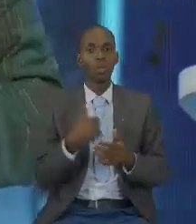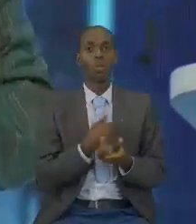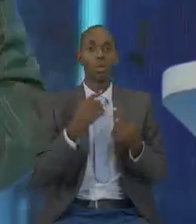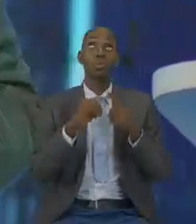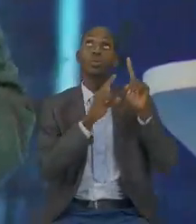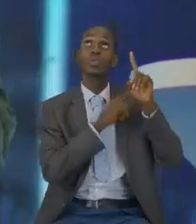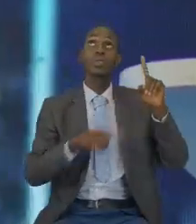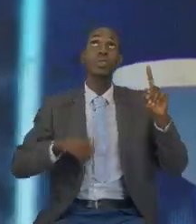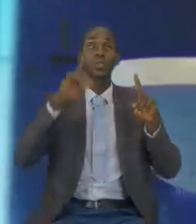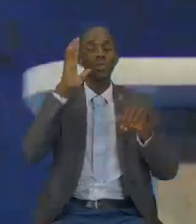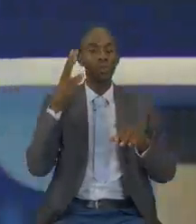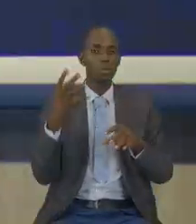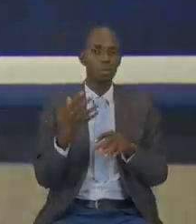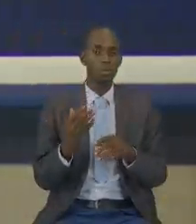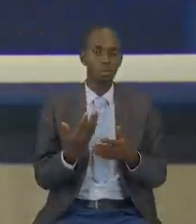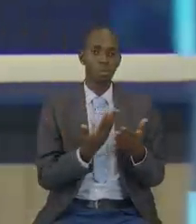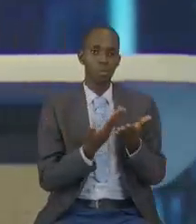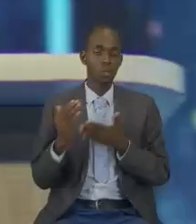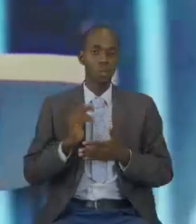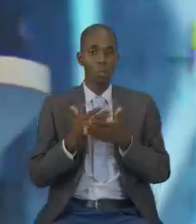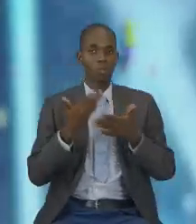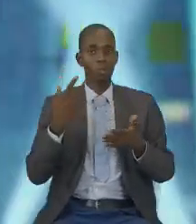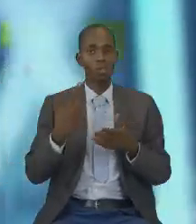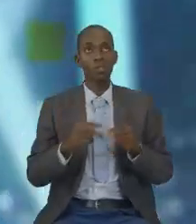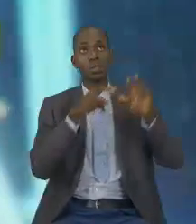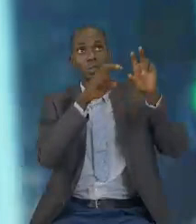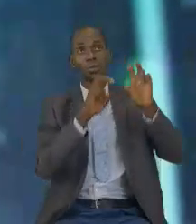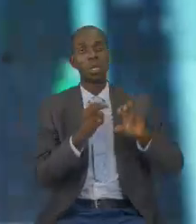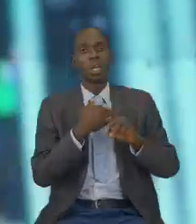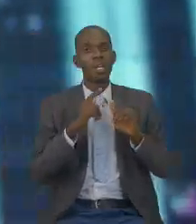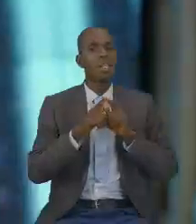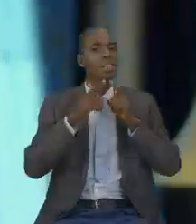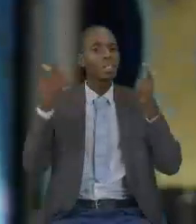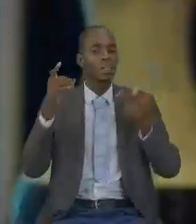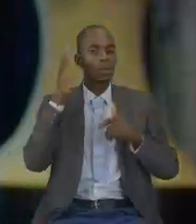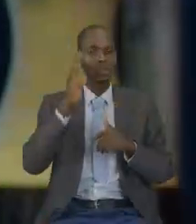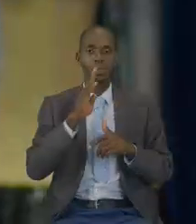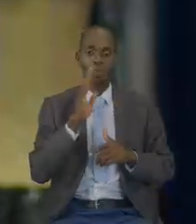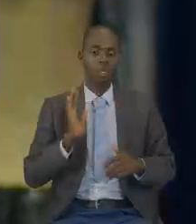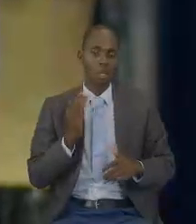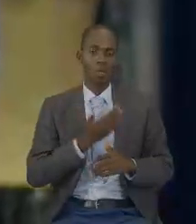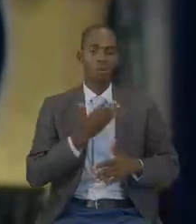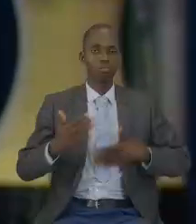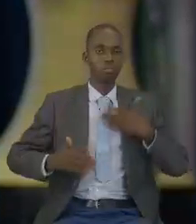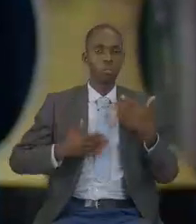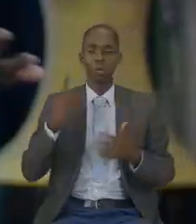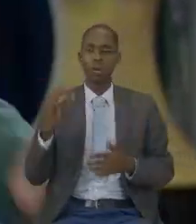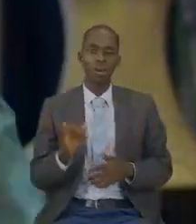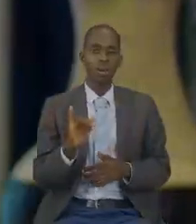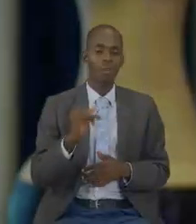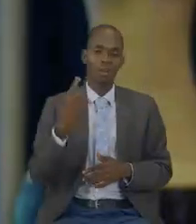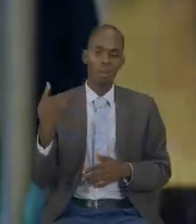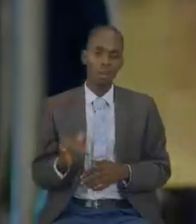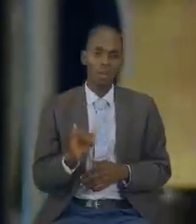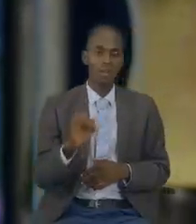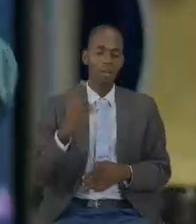us before the throne, and great will be our joy forever and ever and ever